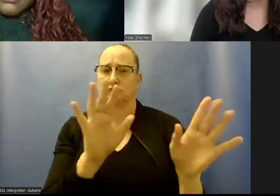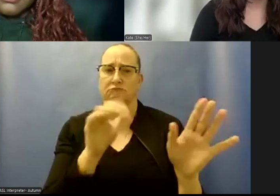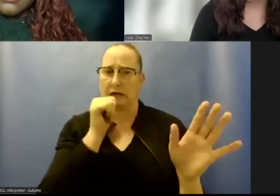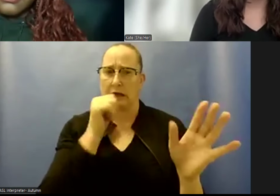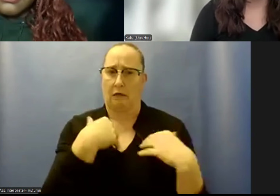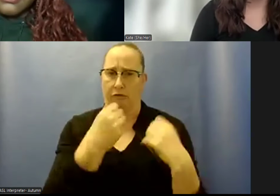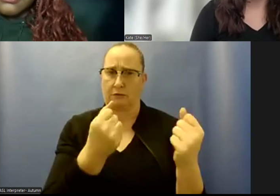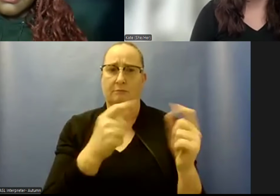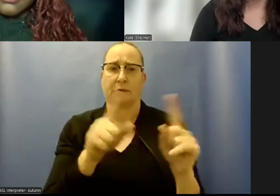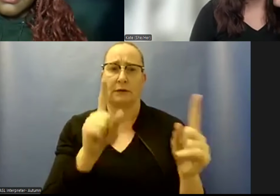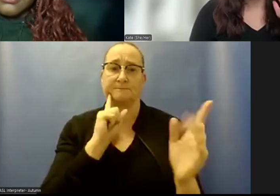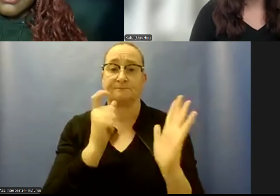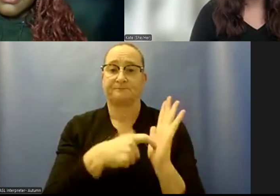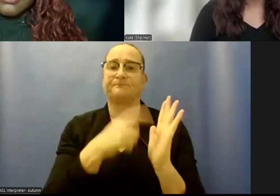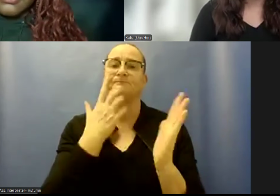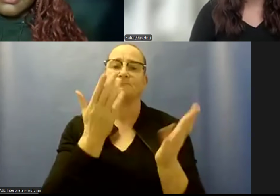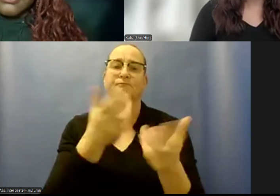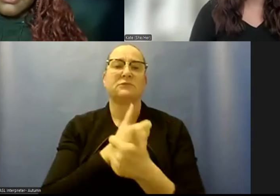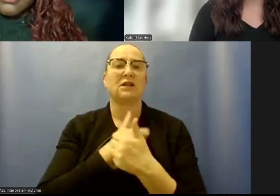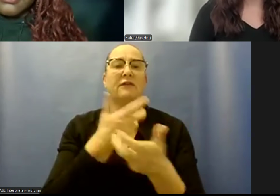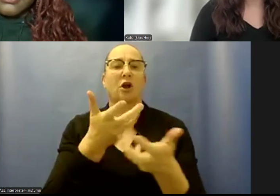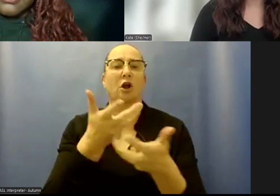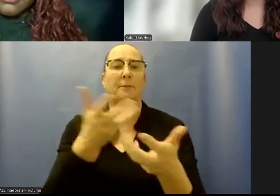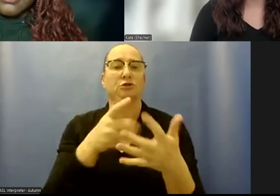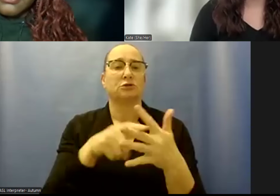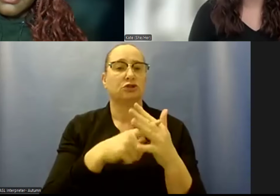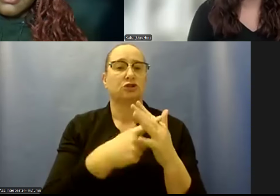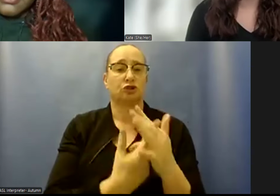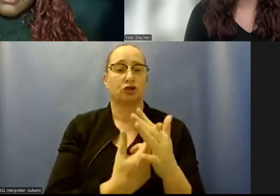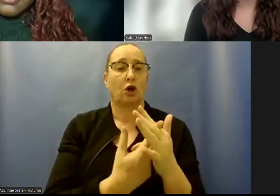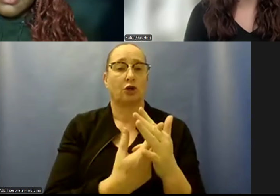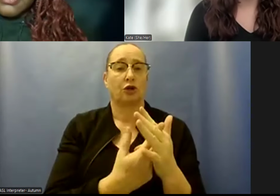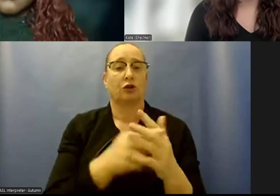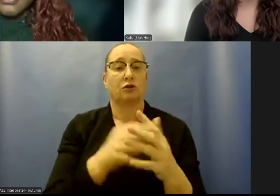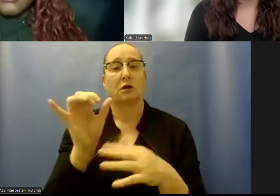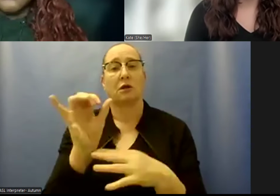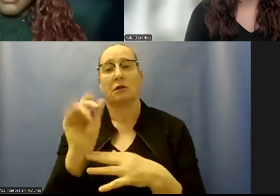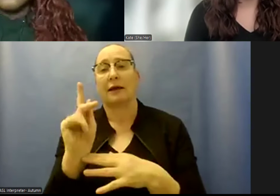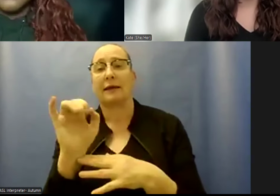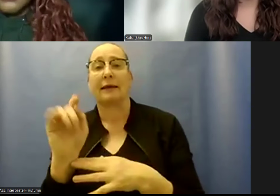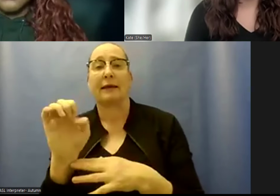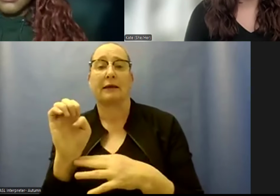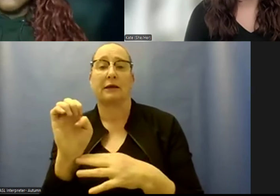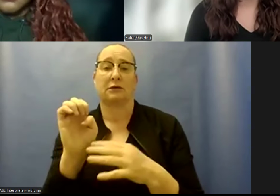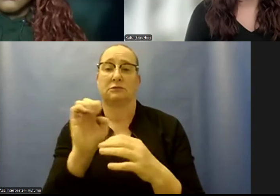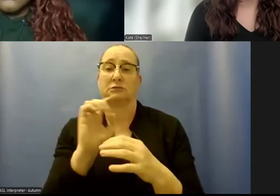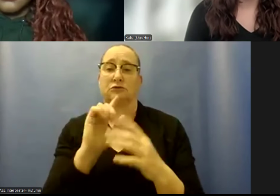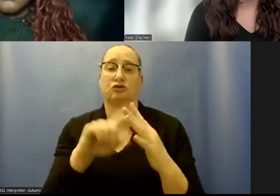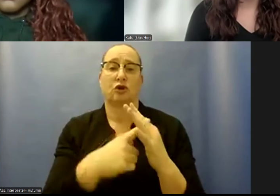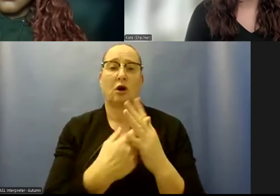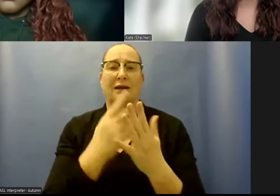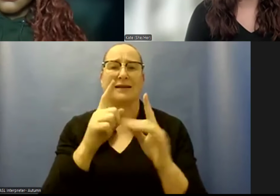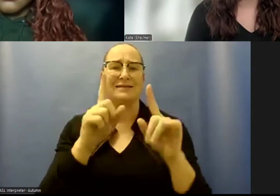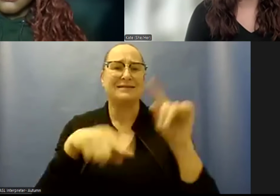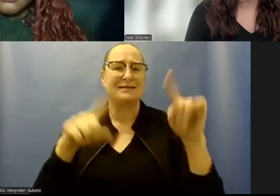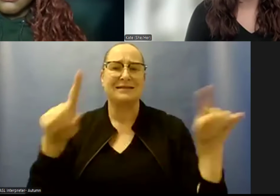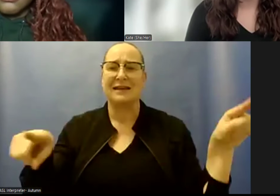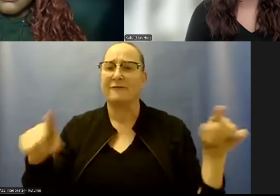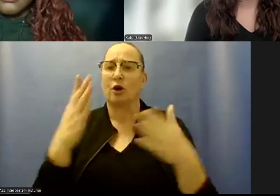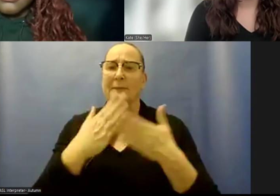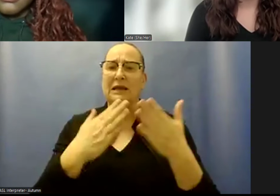acknowledging, like, I love the conversation starters that Kate was talking about. Like, it's so many different pieces and